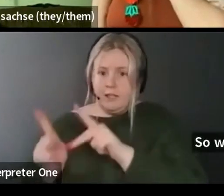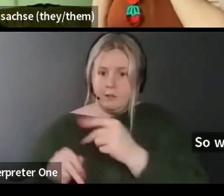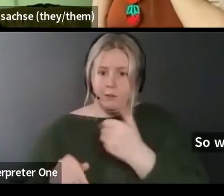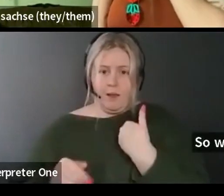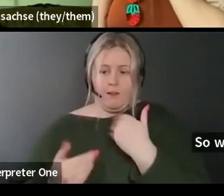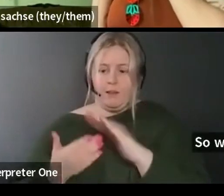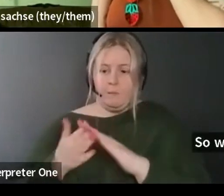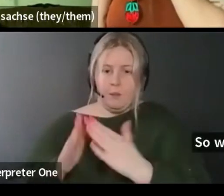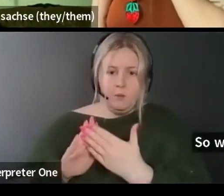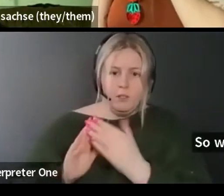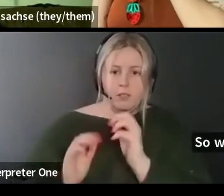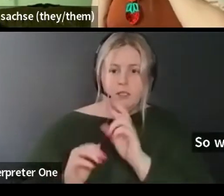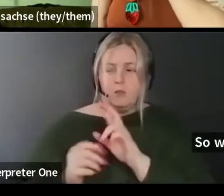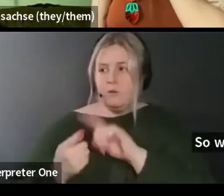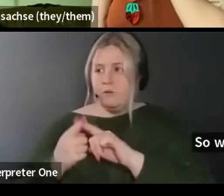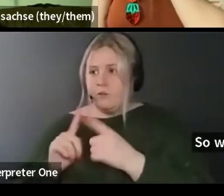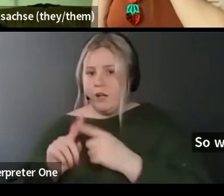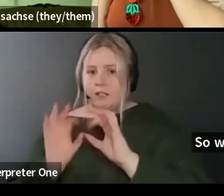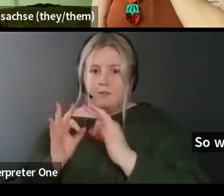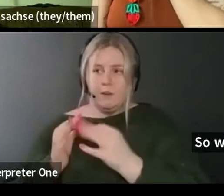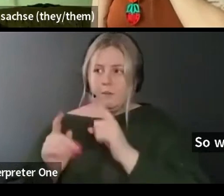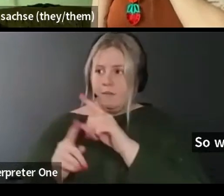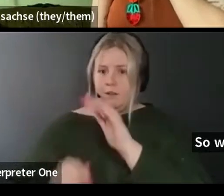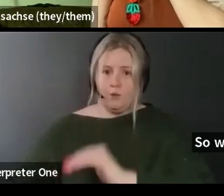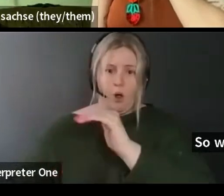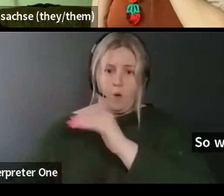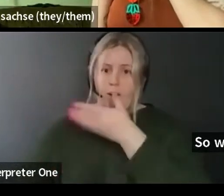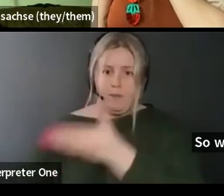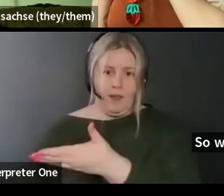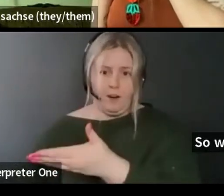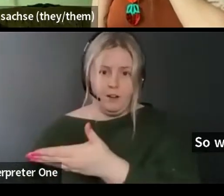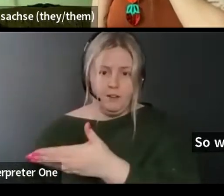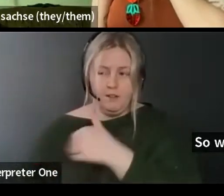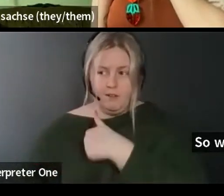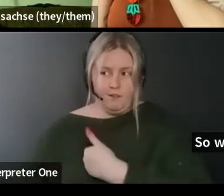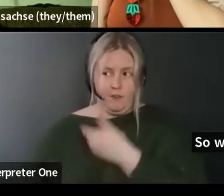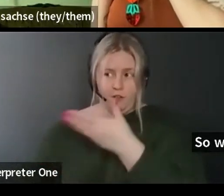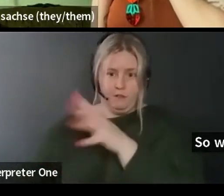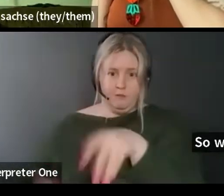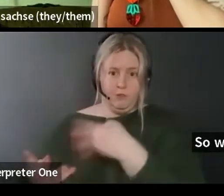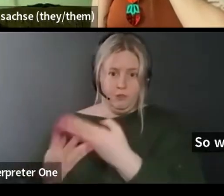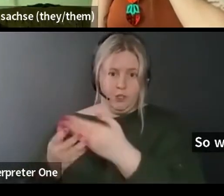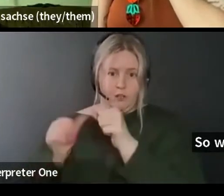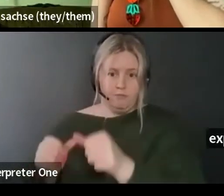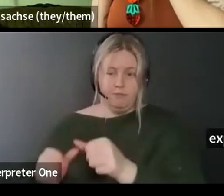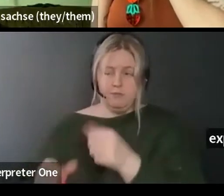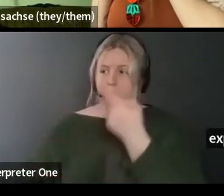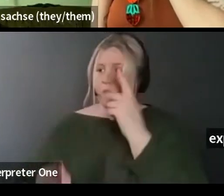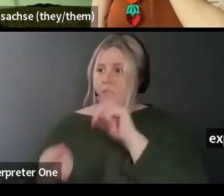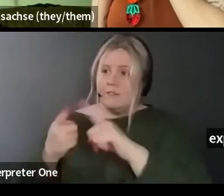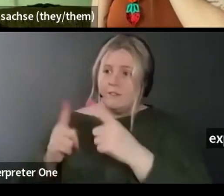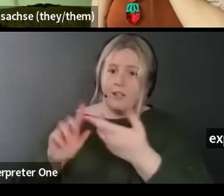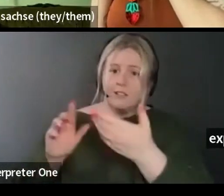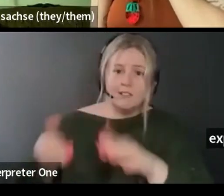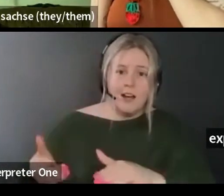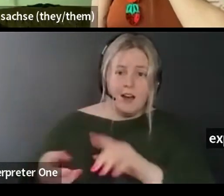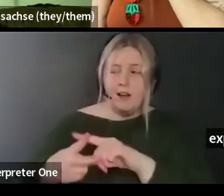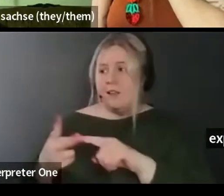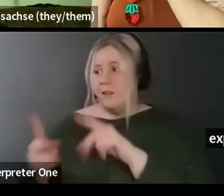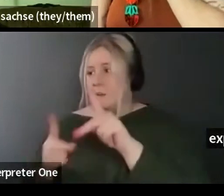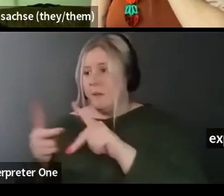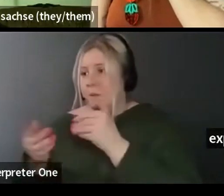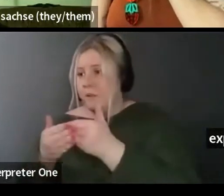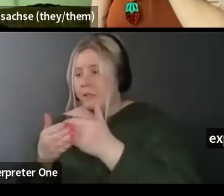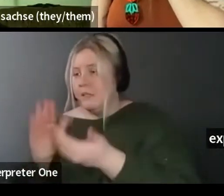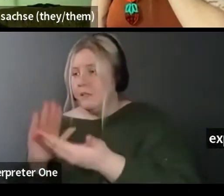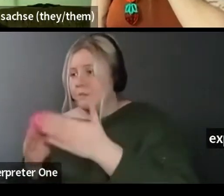communities, like, you know, they grew up in jail, like so many years they spend in jail. So they see all their friends like dying and stuff like that, all